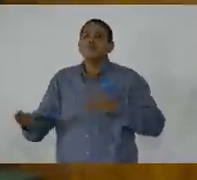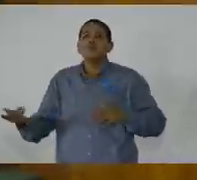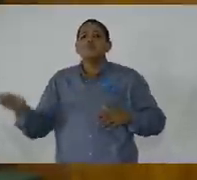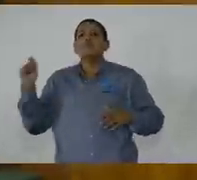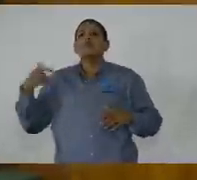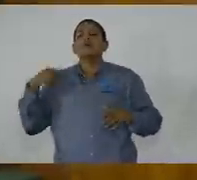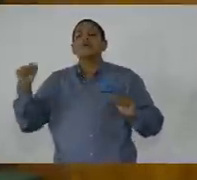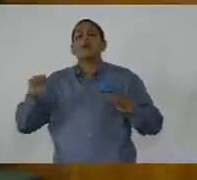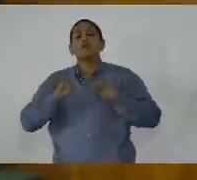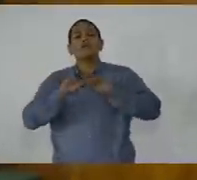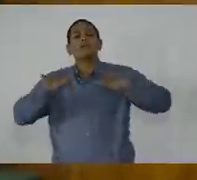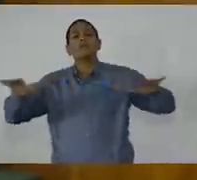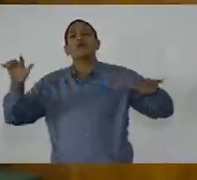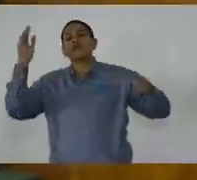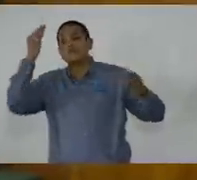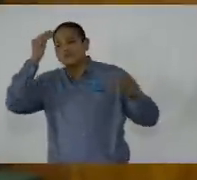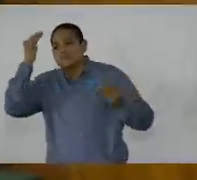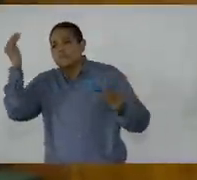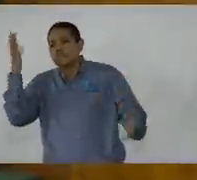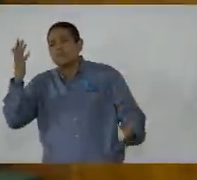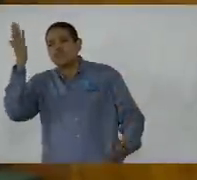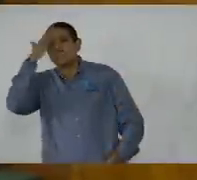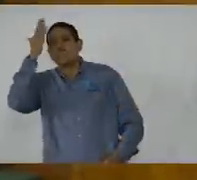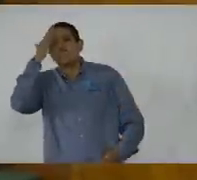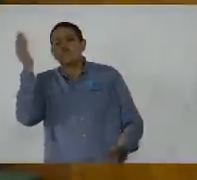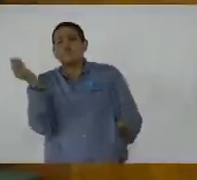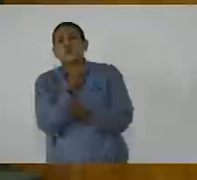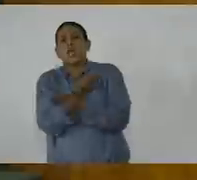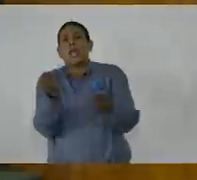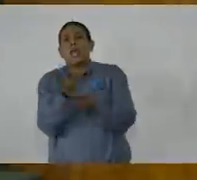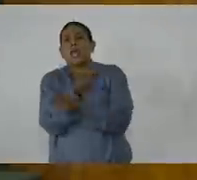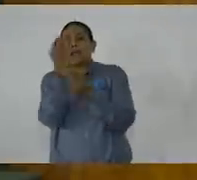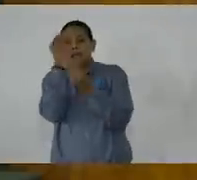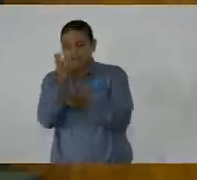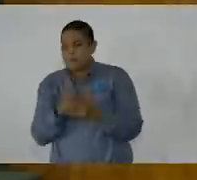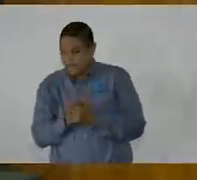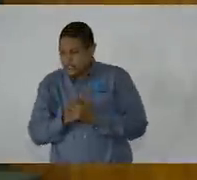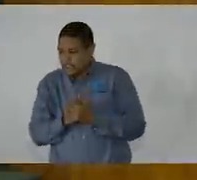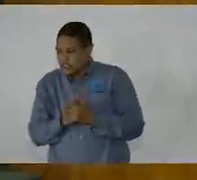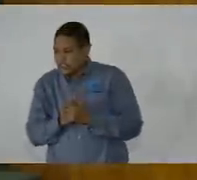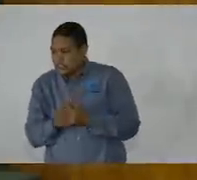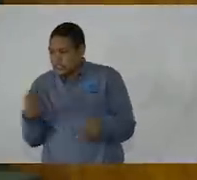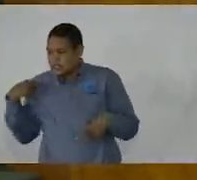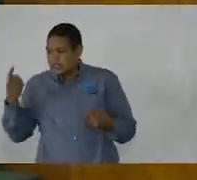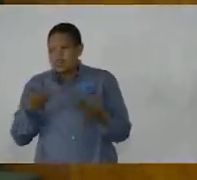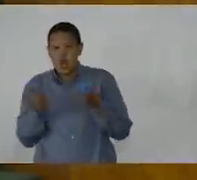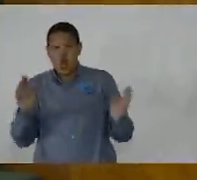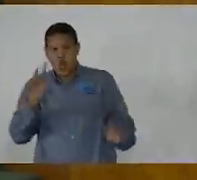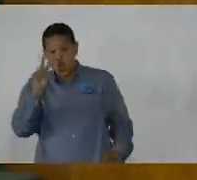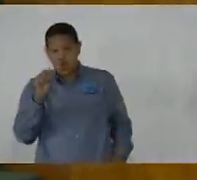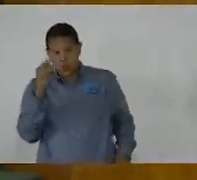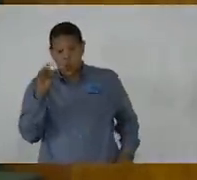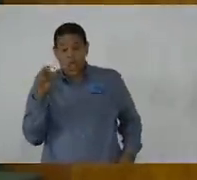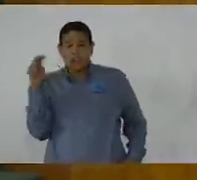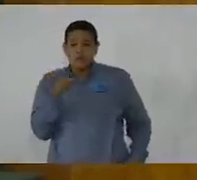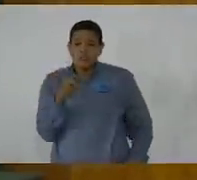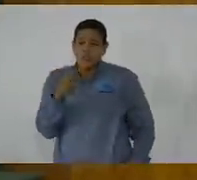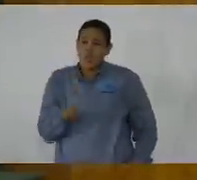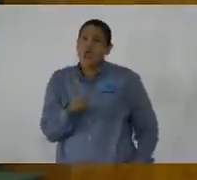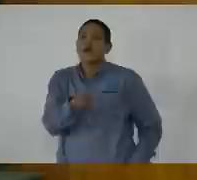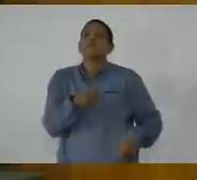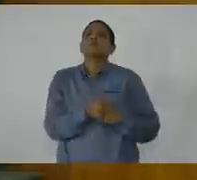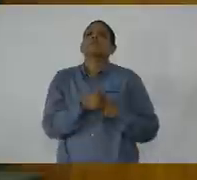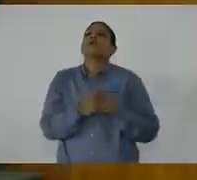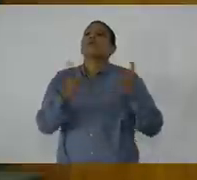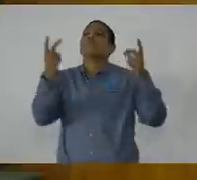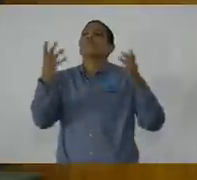can disseminate transparent and predictable trade information. Since its launch in 2019, Madam Speaker,